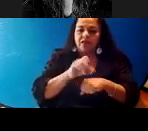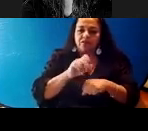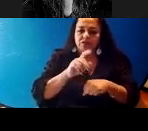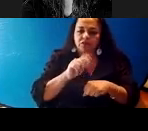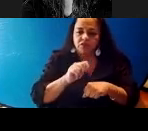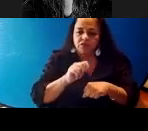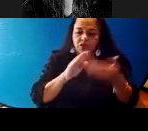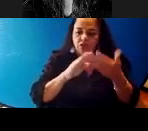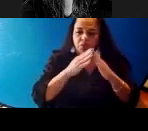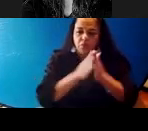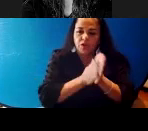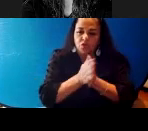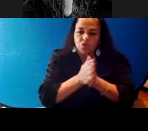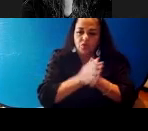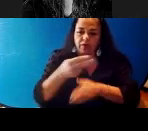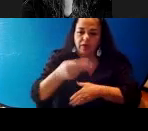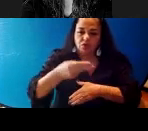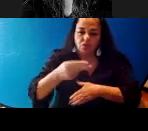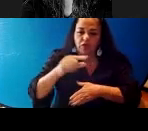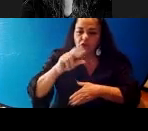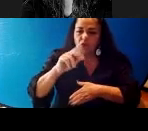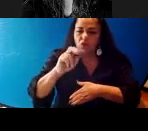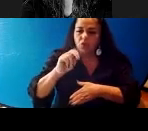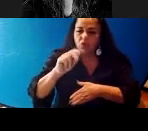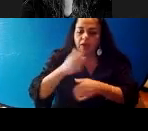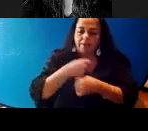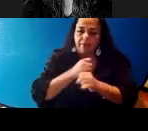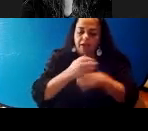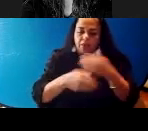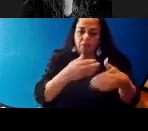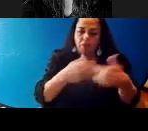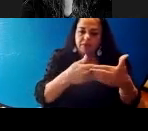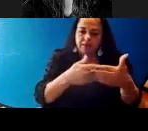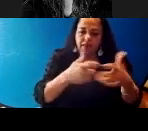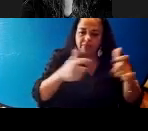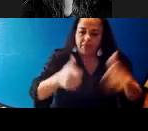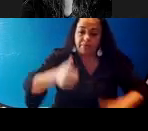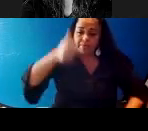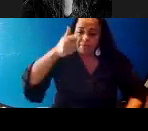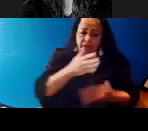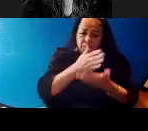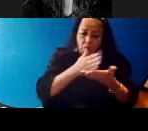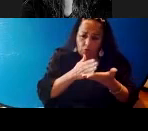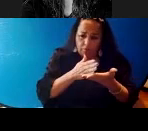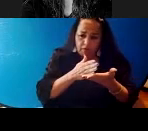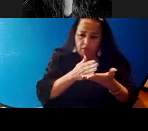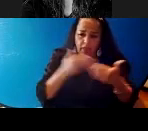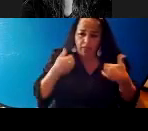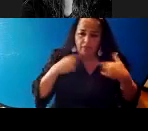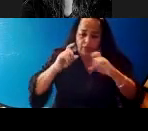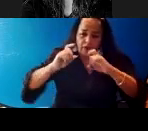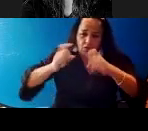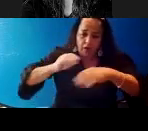a community-driven participatory grant-making process. And the biggest part of it was they had a grant